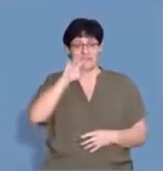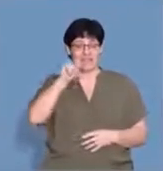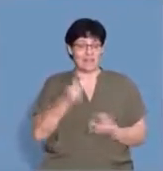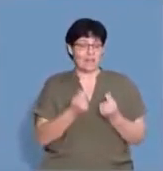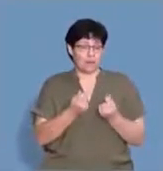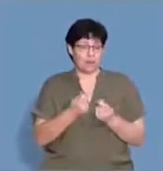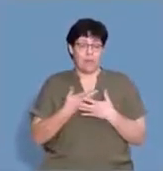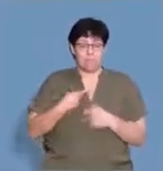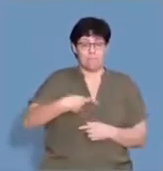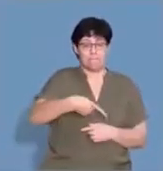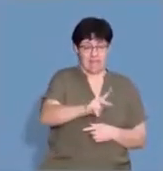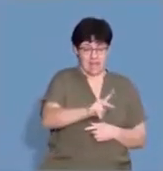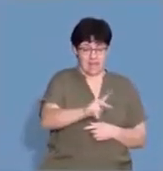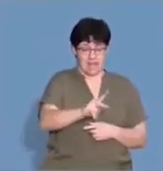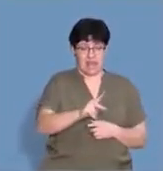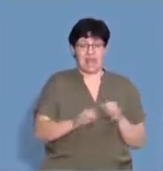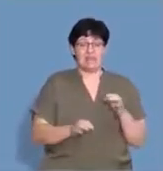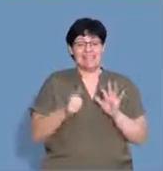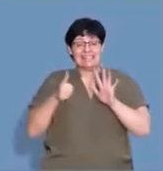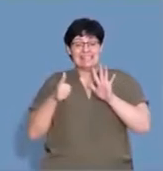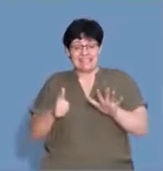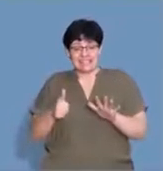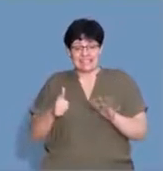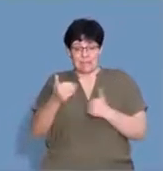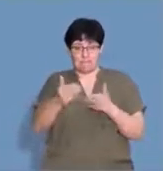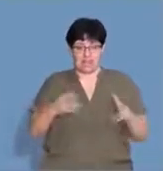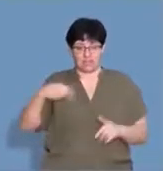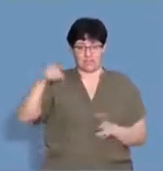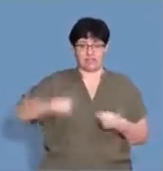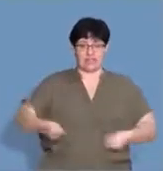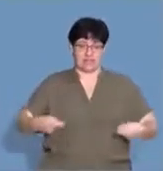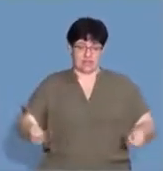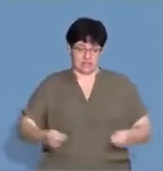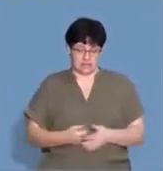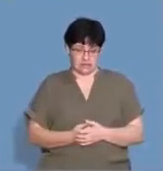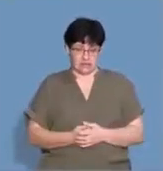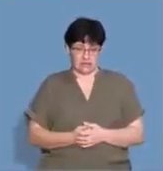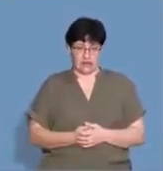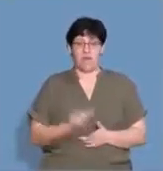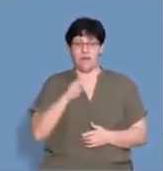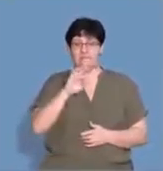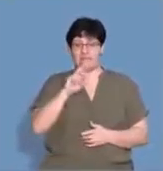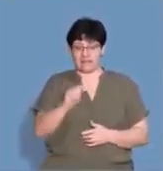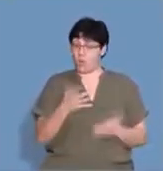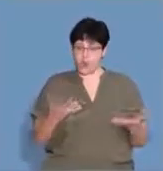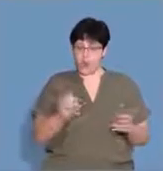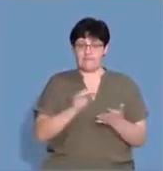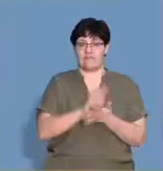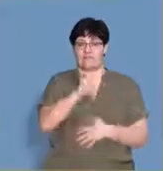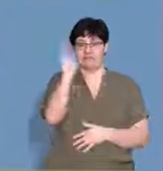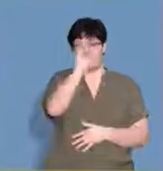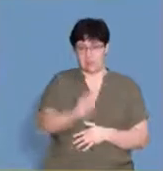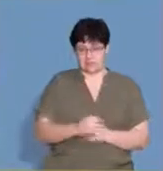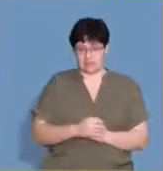amount payable if 6 tour packages are sold. And of course we use VAT at